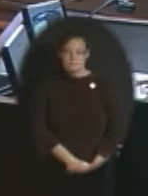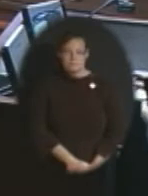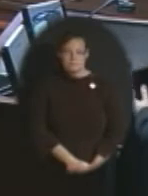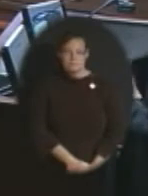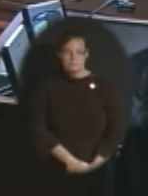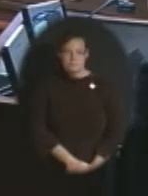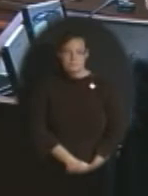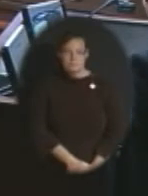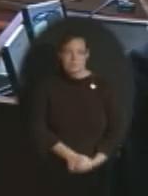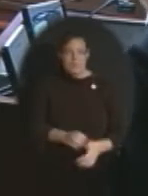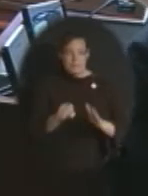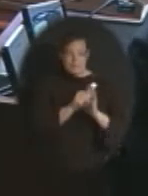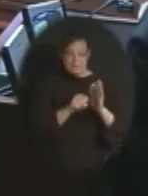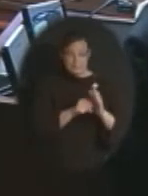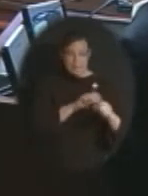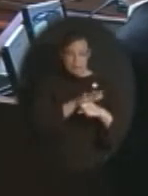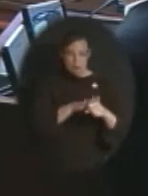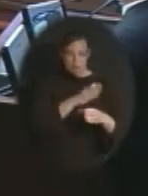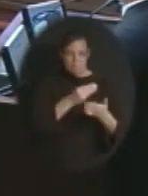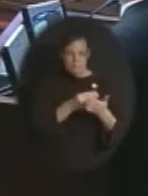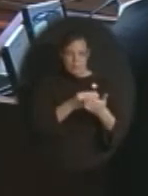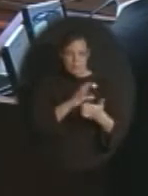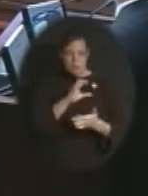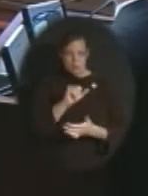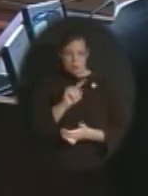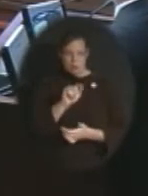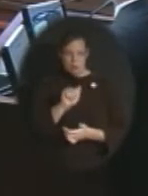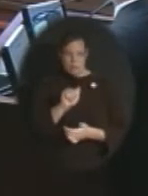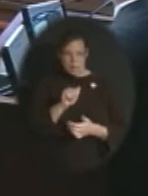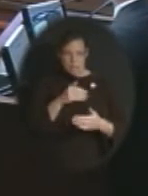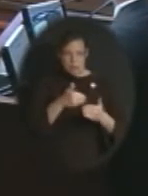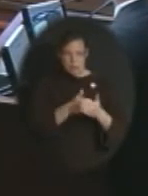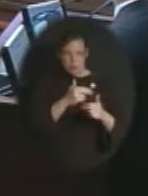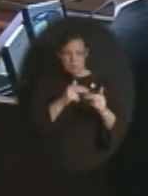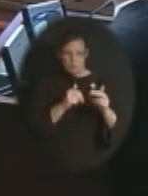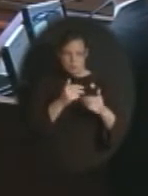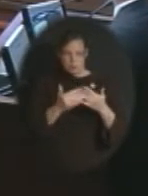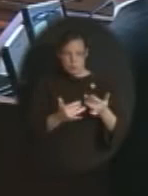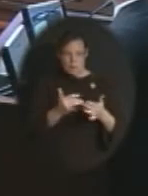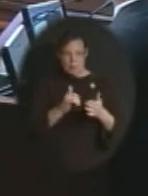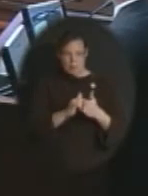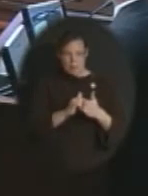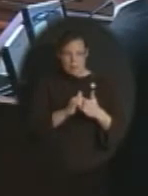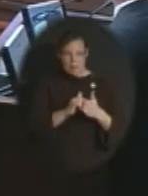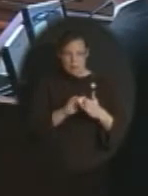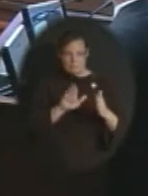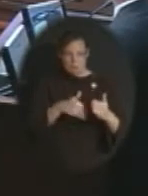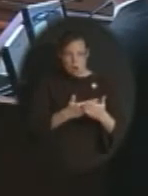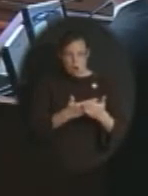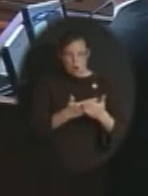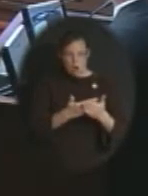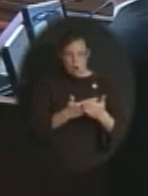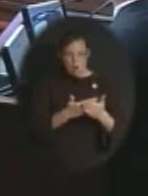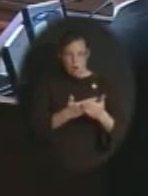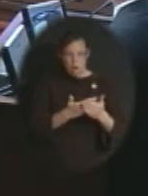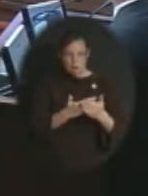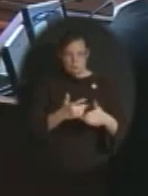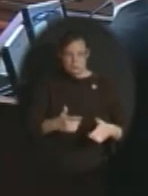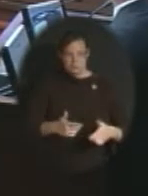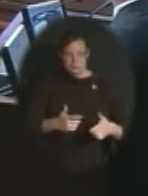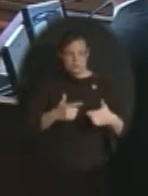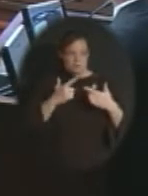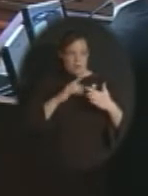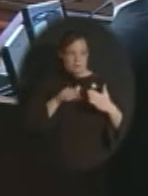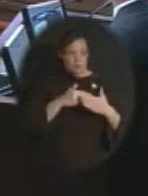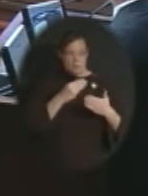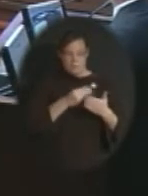On state and local funding issues, the CODA, new facility weighting, and the LOB authority, those have all pretty much survived all